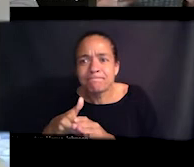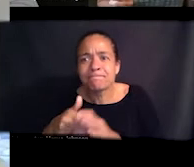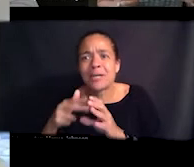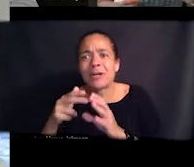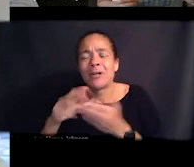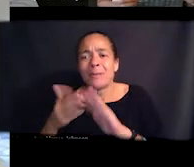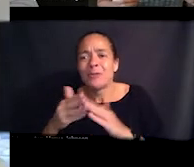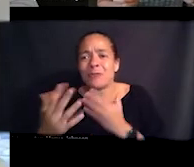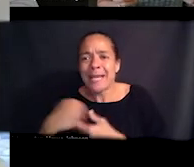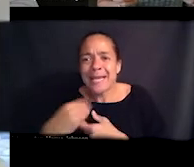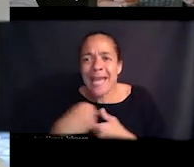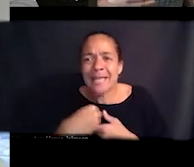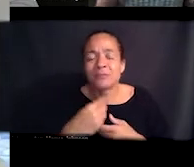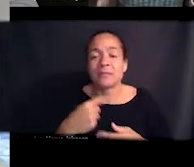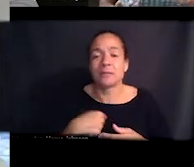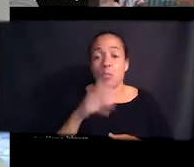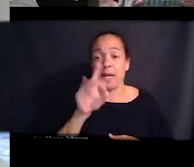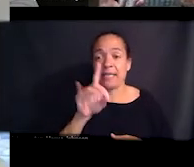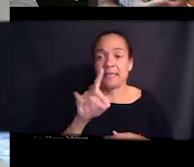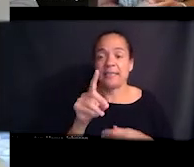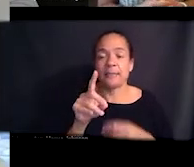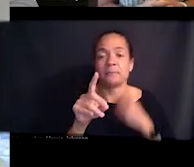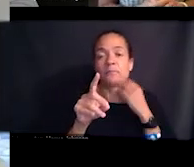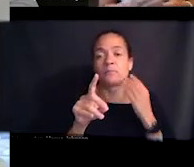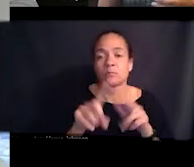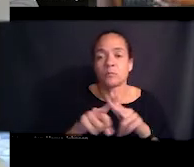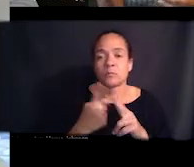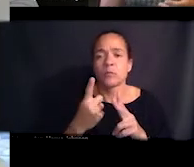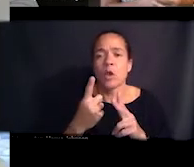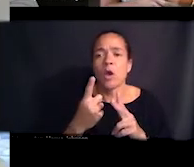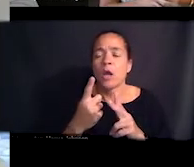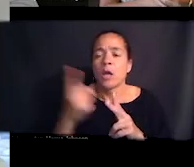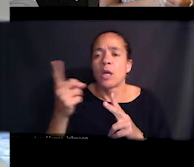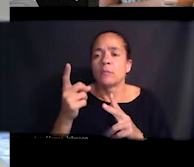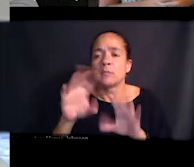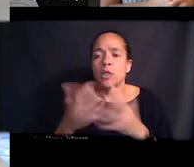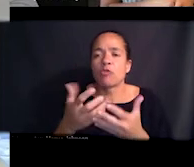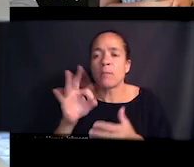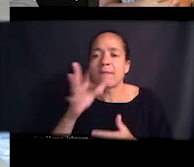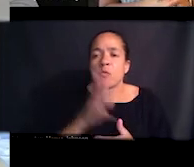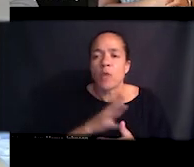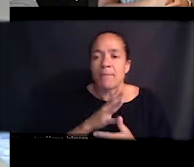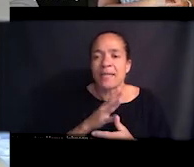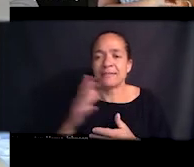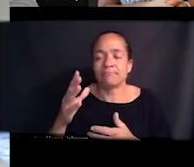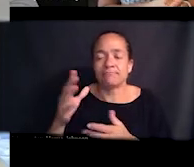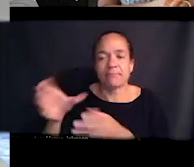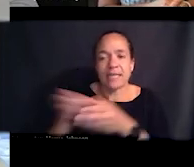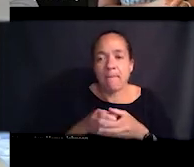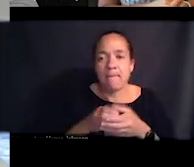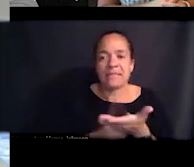we started with bringing in a group of women who included Karma, so we'll hear from her in a